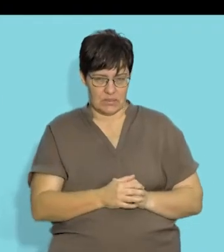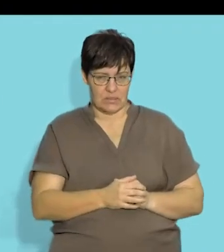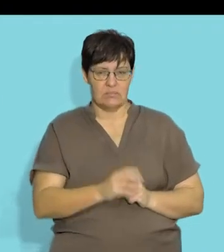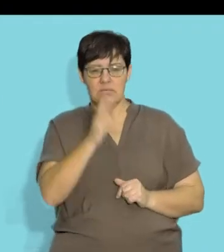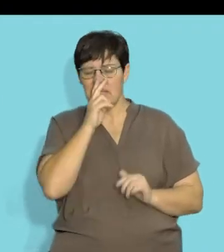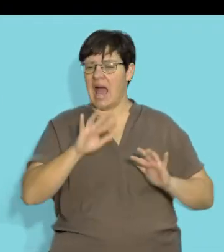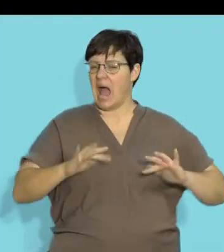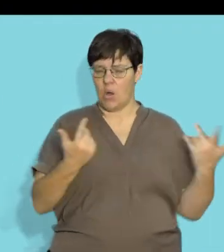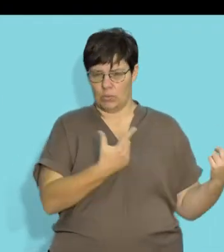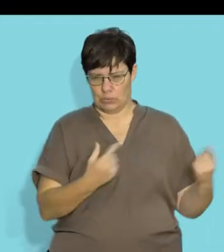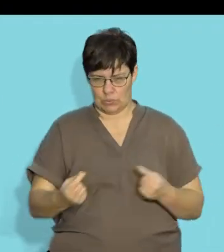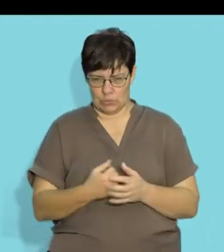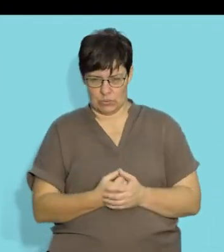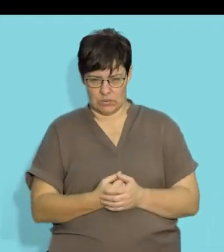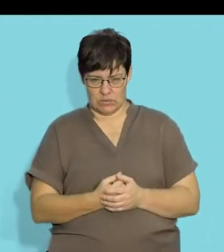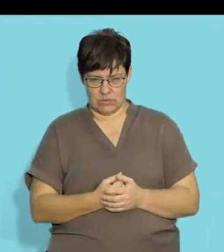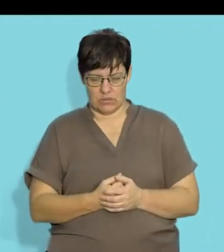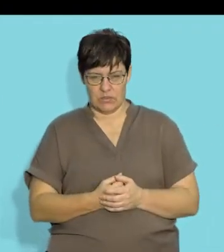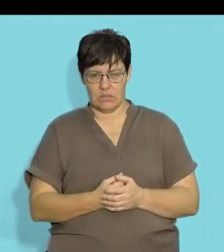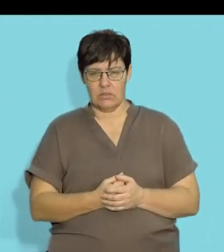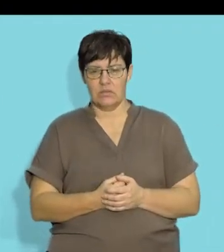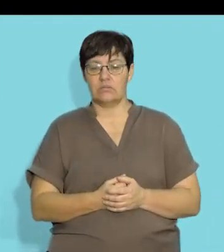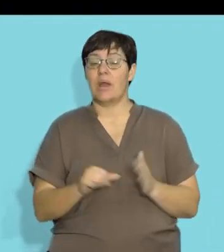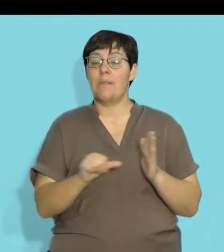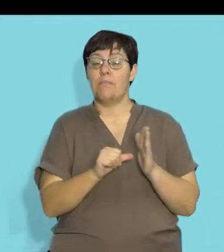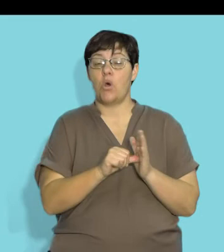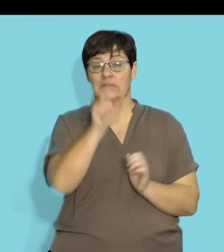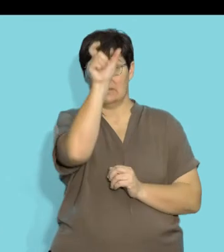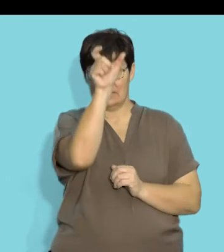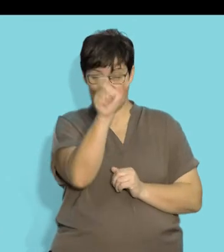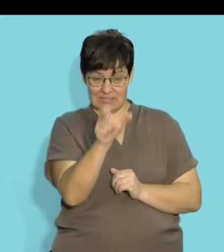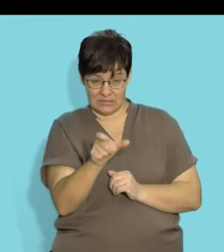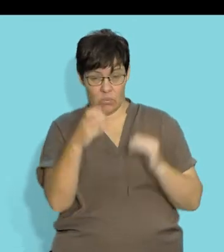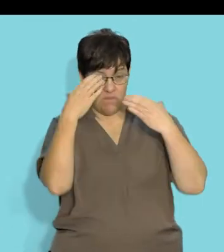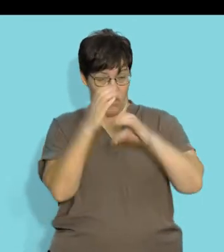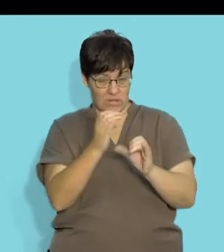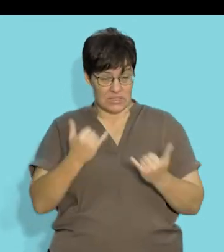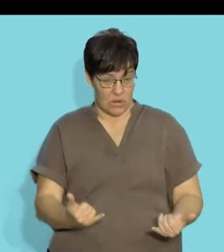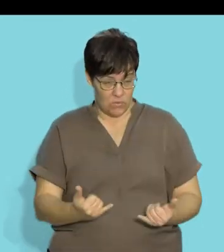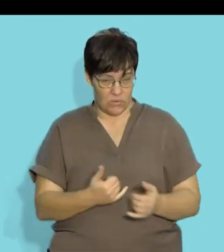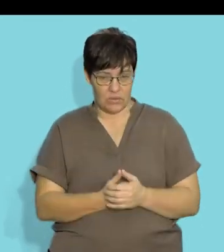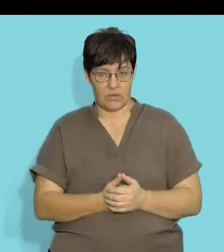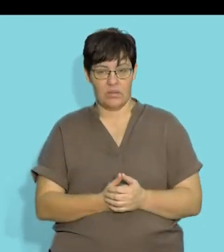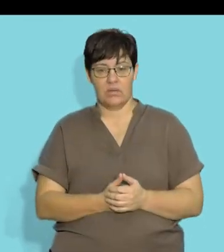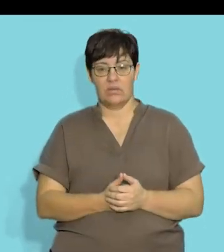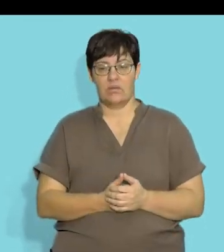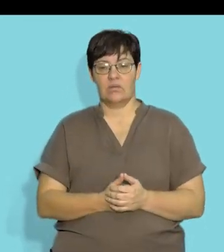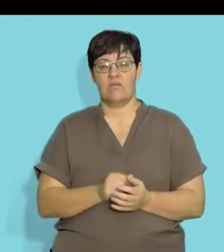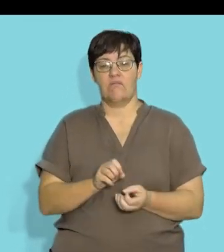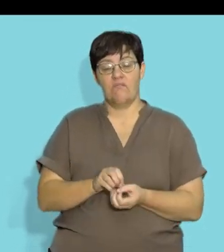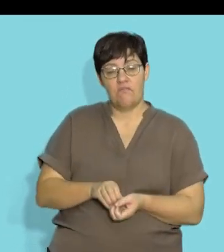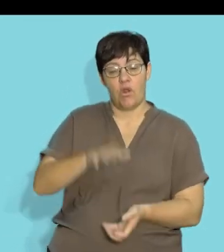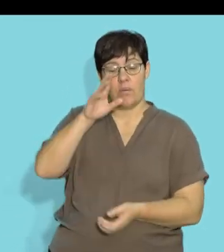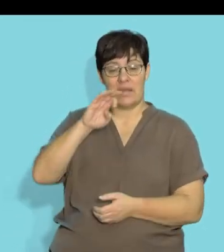have done the titration. So the key term now that focuses on this segment is actually on